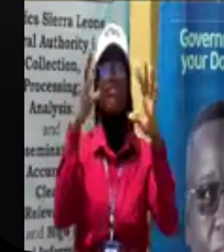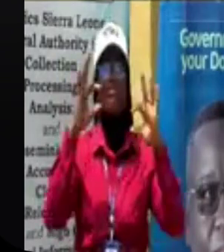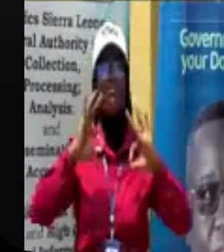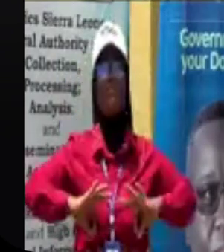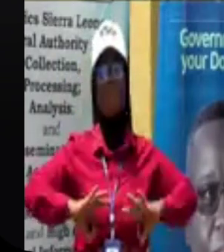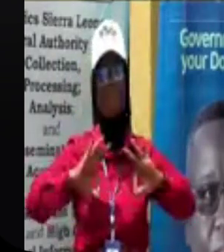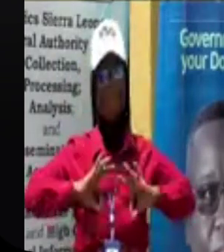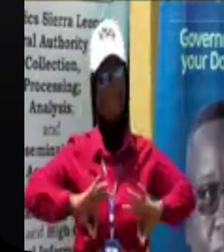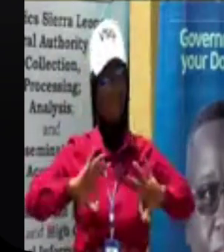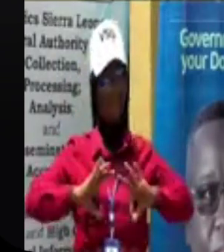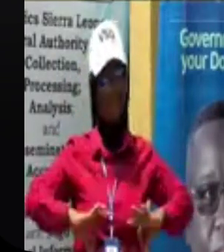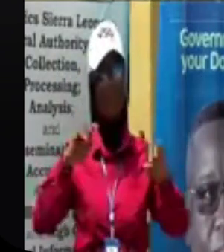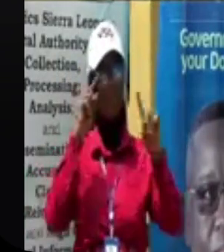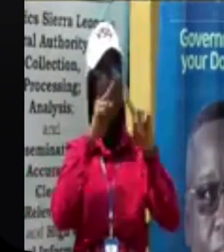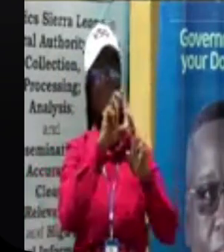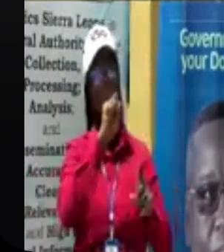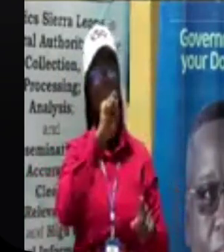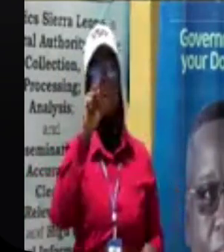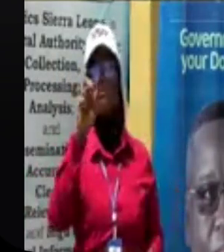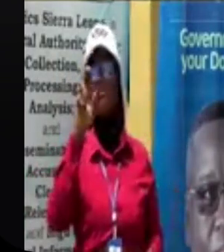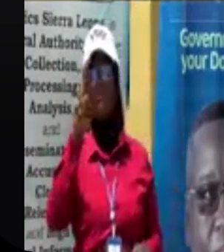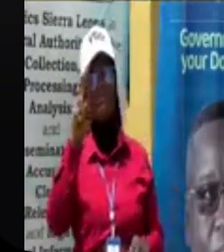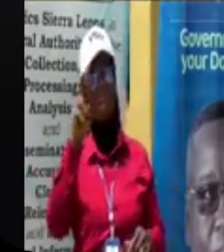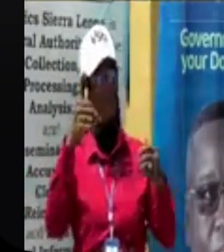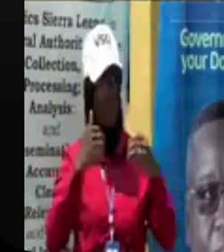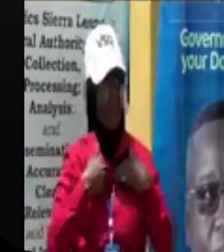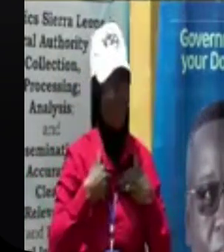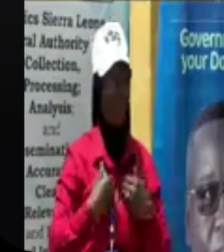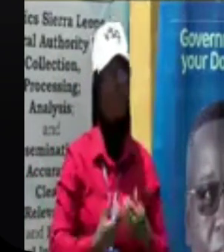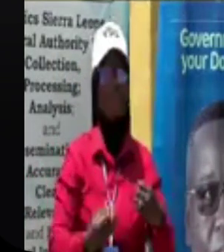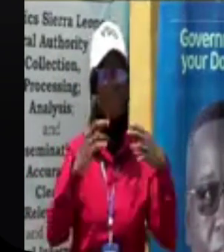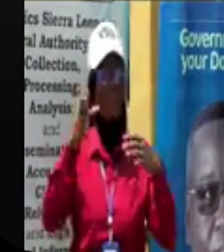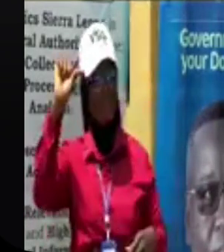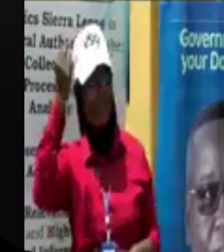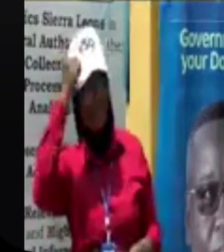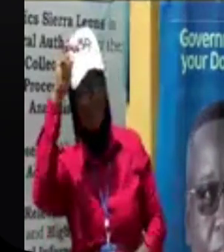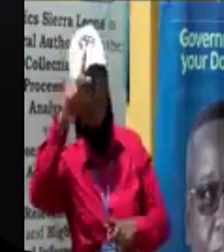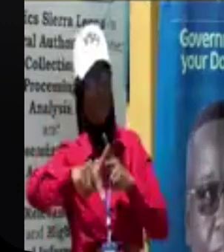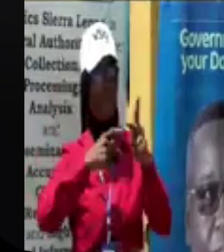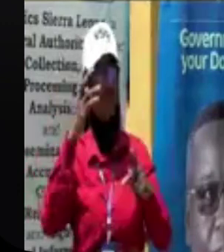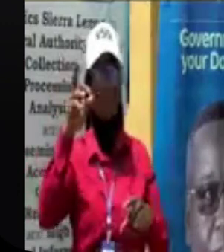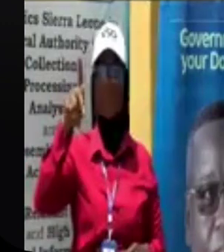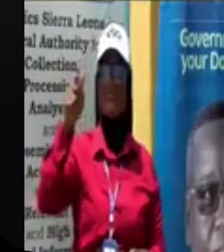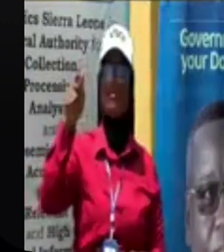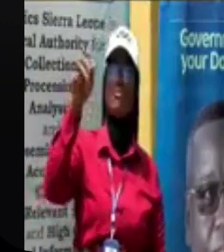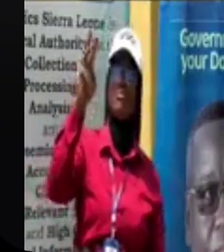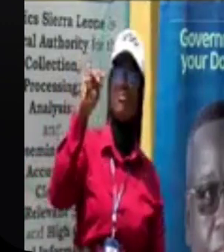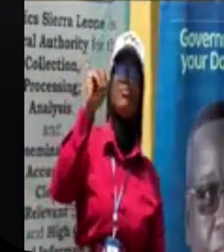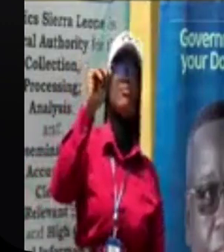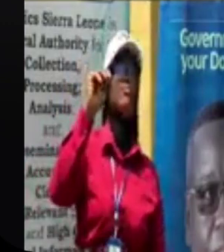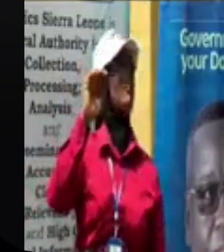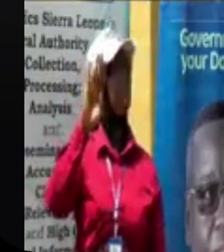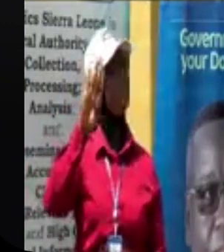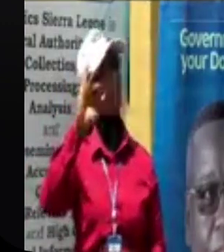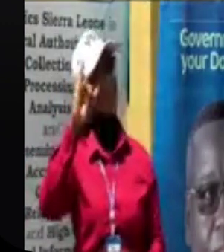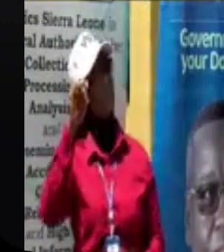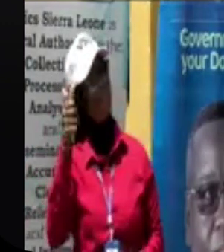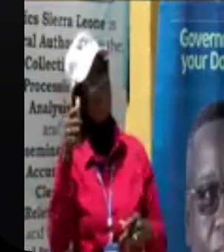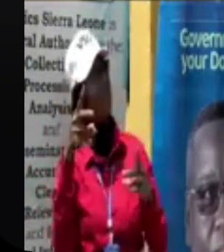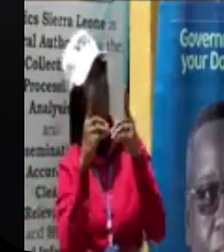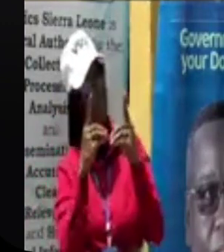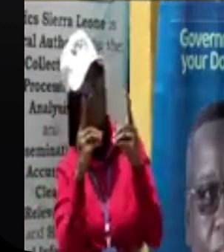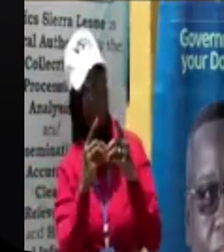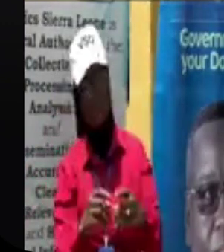we the FSRP gets. Then almost government gets for the people of the Kambia district. All right, sir. Thank you, sir. Yes,